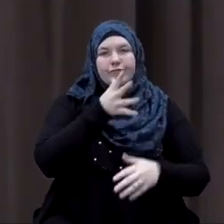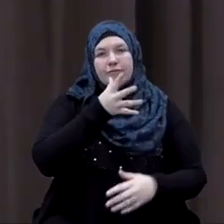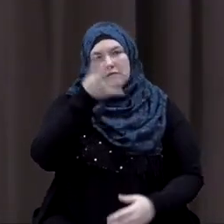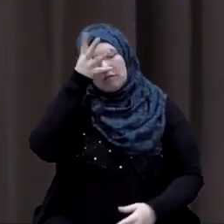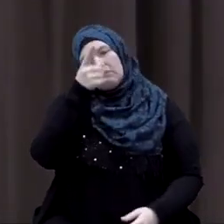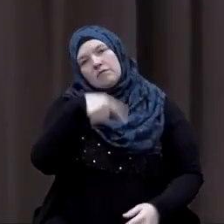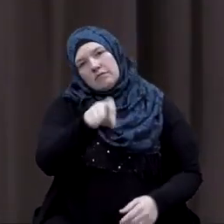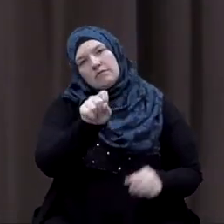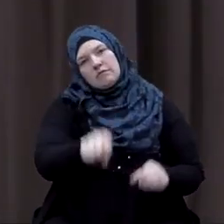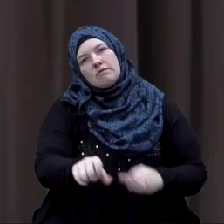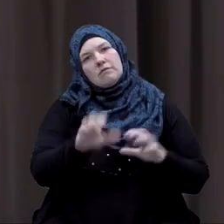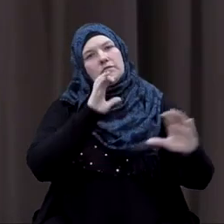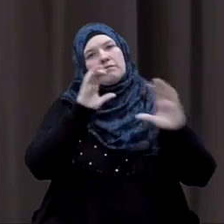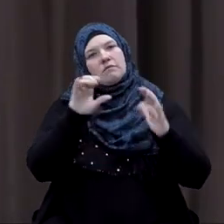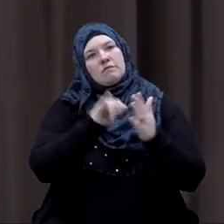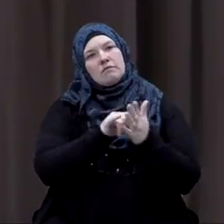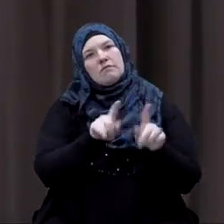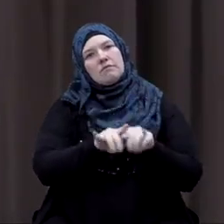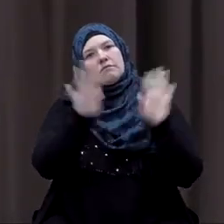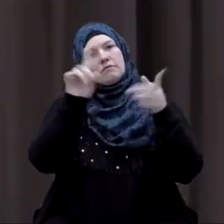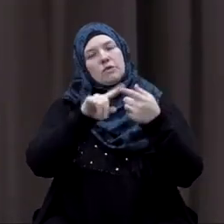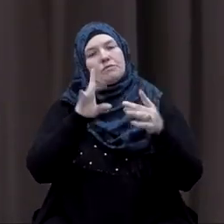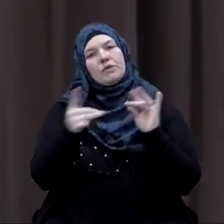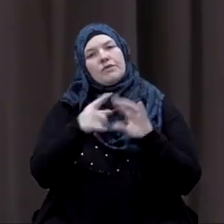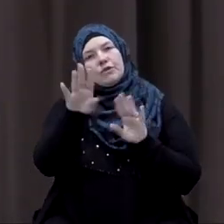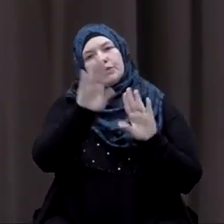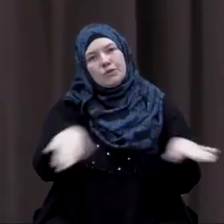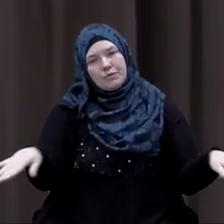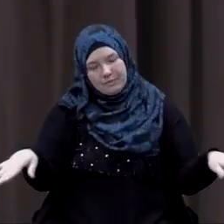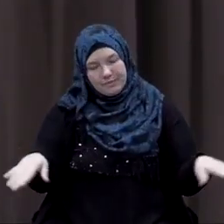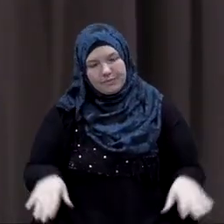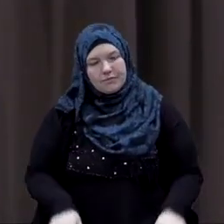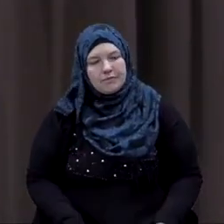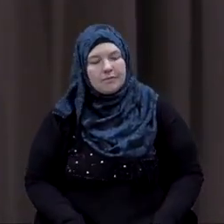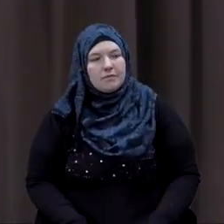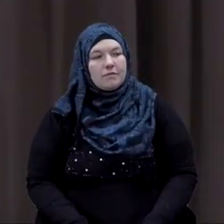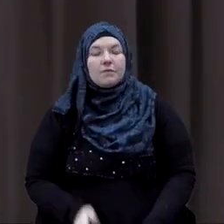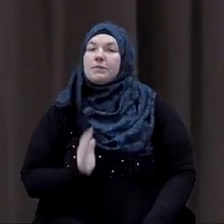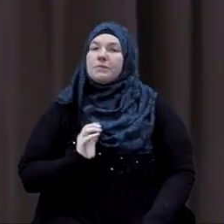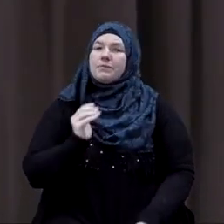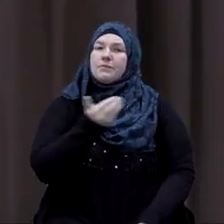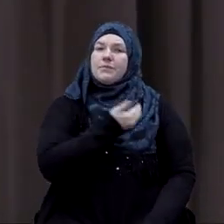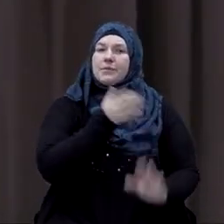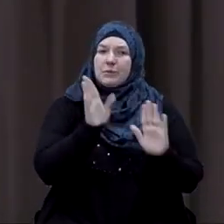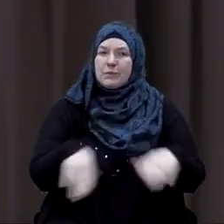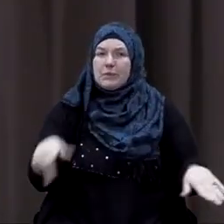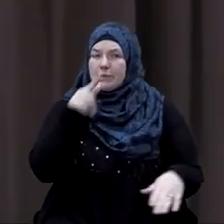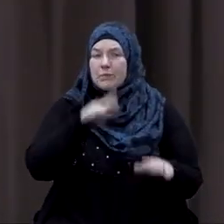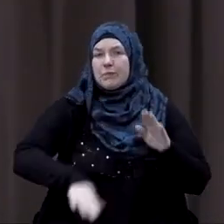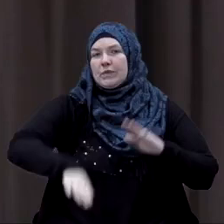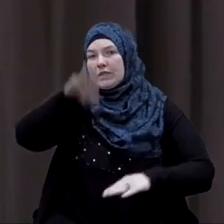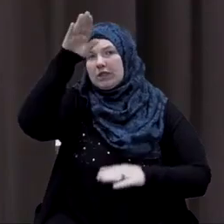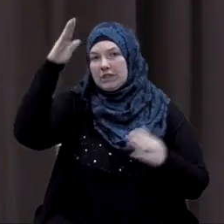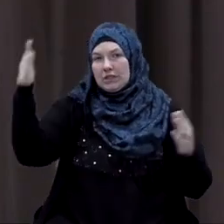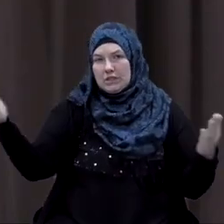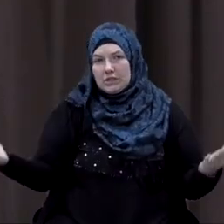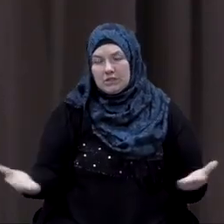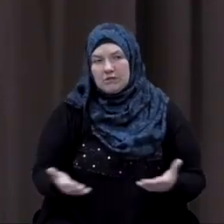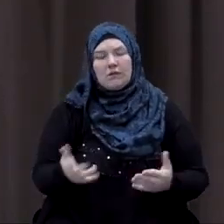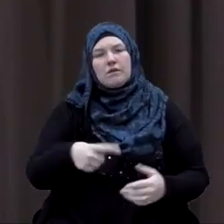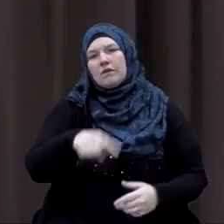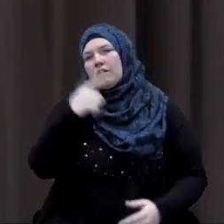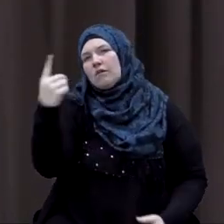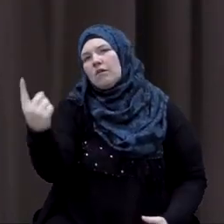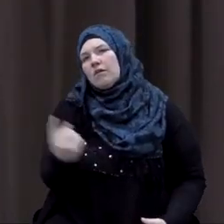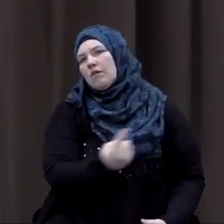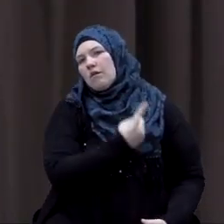can communicate this as a message to your children. Our children who are raised here, they